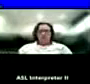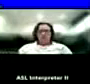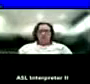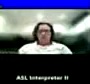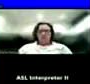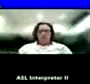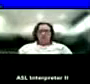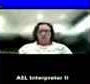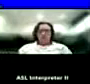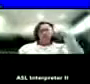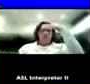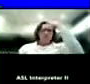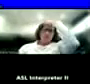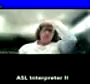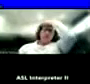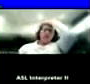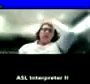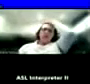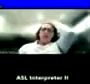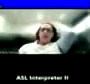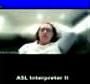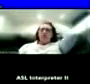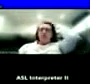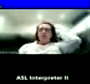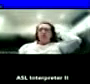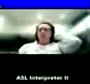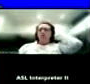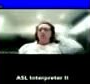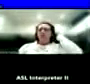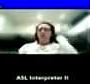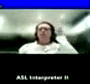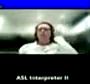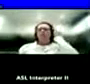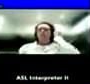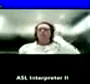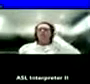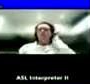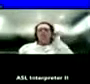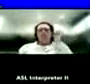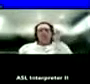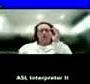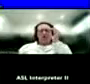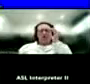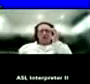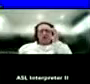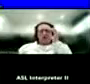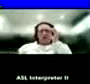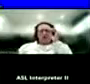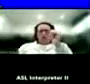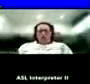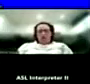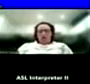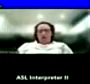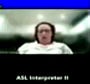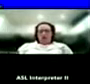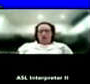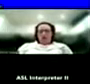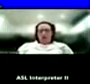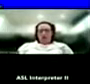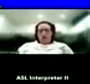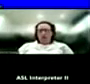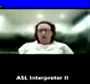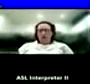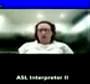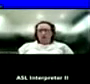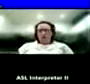Yes. Councilmember Bonds votes yes. Councilmember Che. Yes. Councilmember Che votes yes. Councilmember Gray. Yes. Councilmember